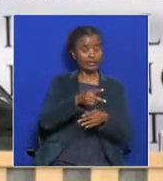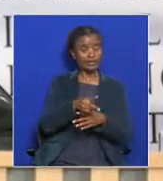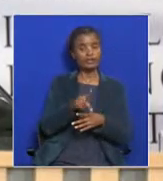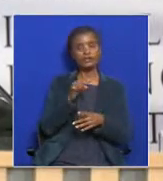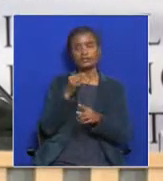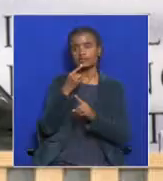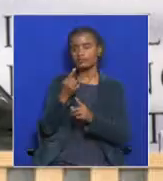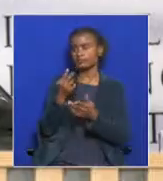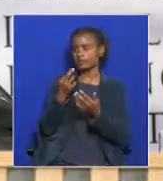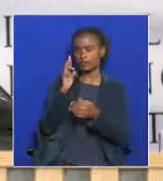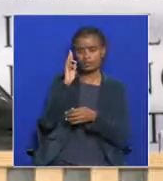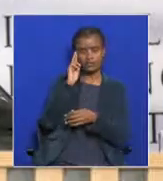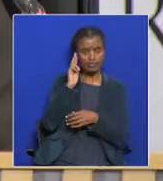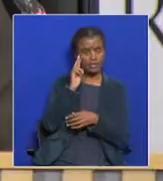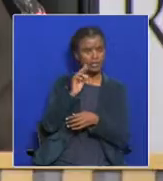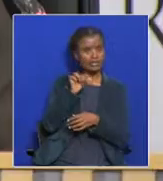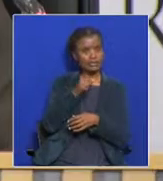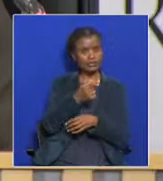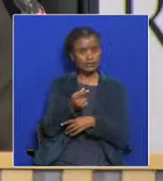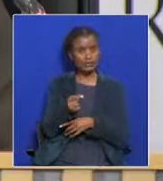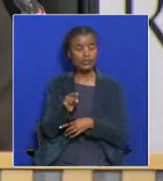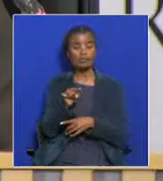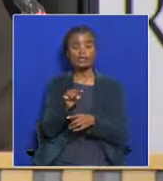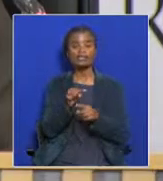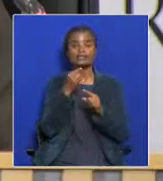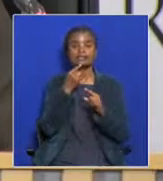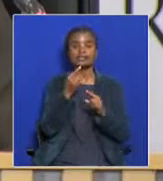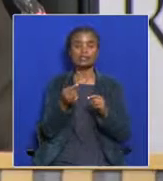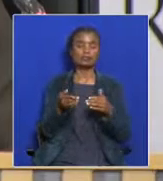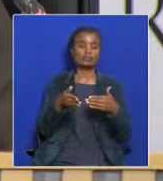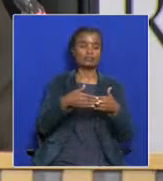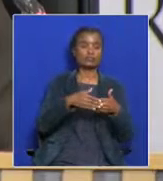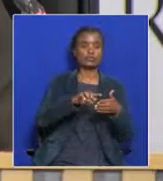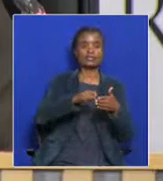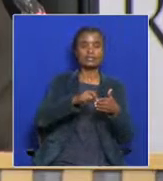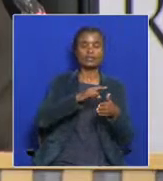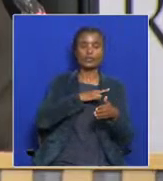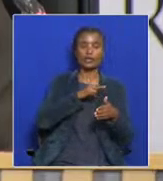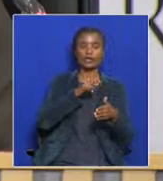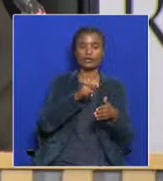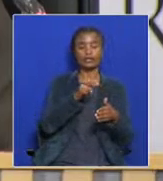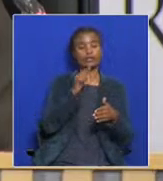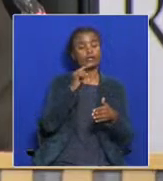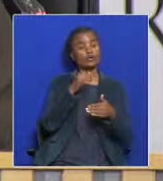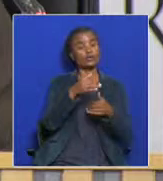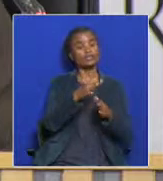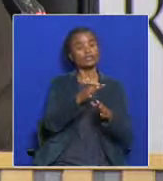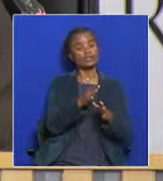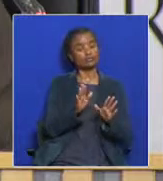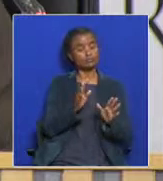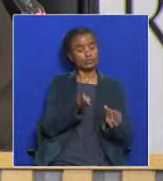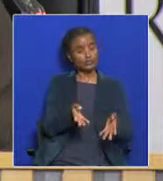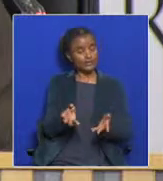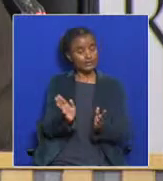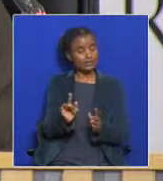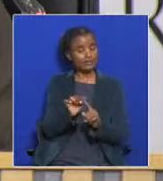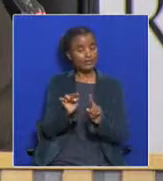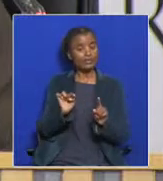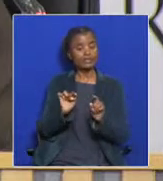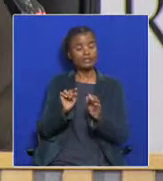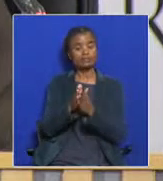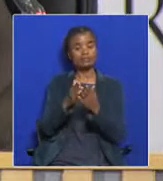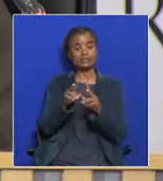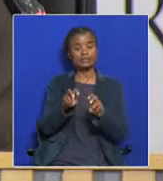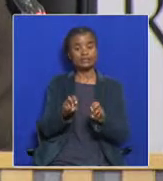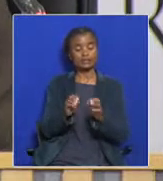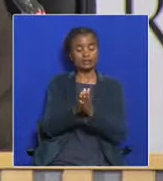you, I think, eventually said, no, you did not seal because you are releasing the container. But your investigation diary suggests that you actually resealed.